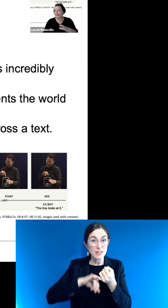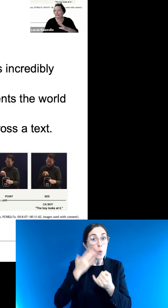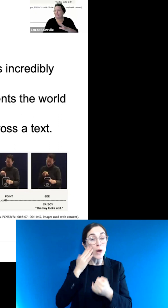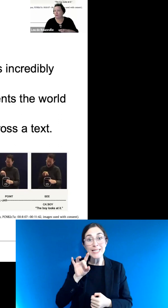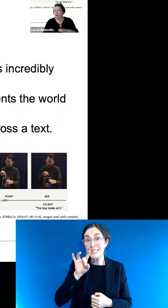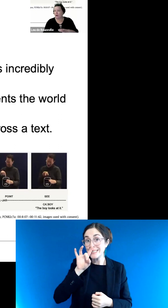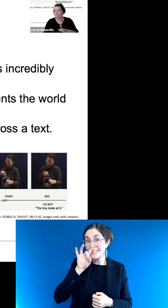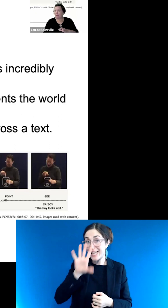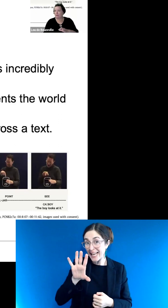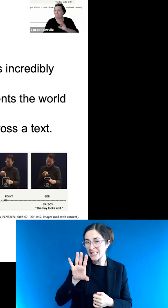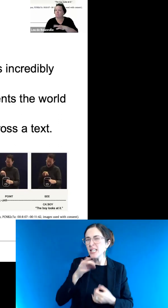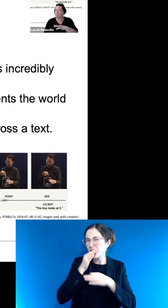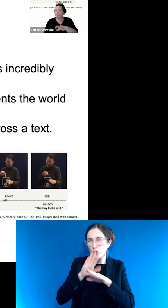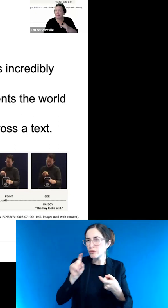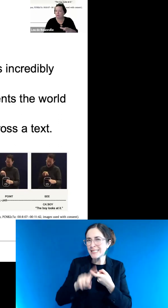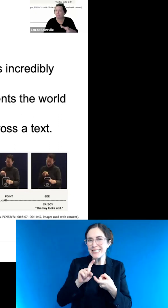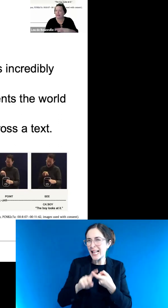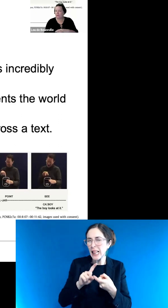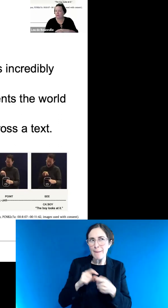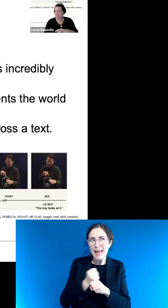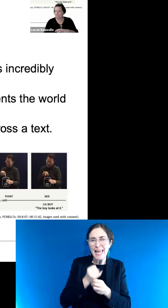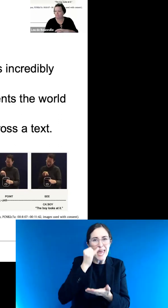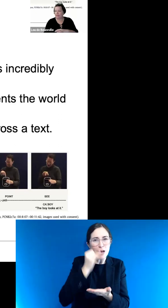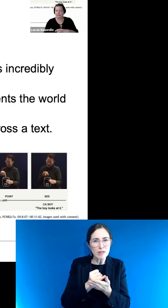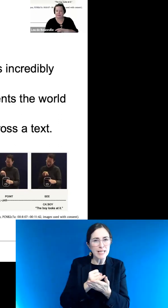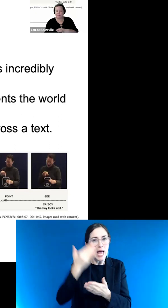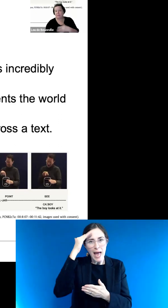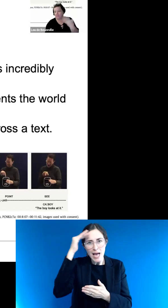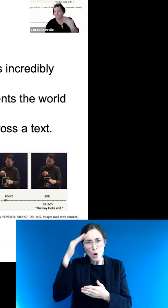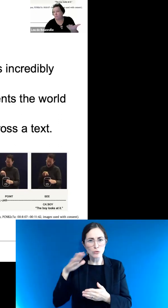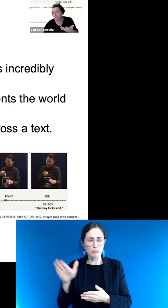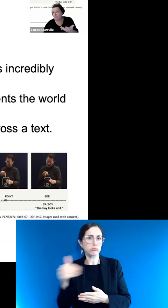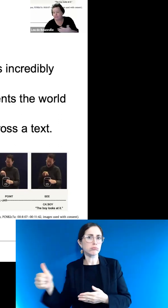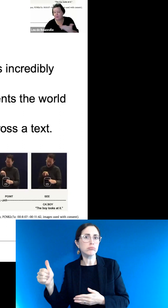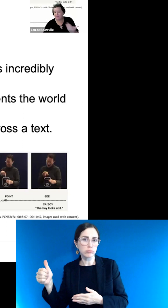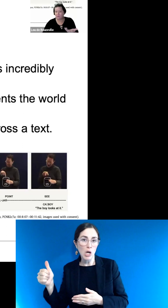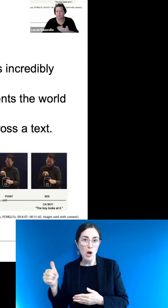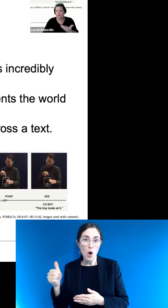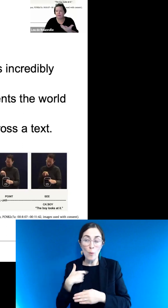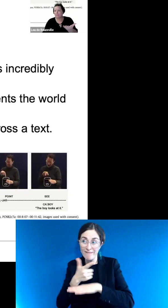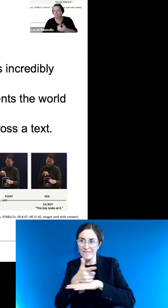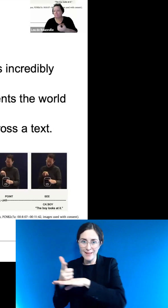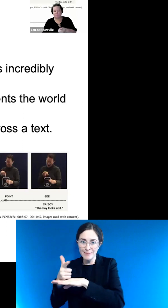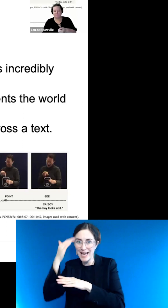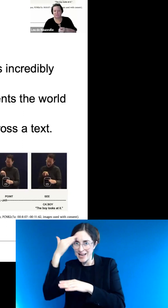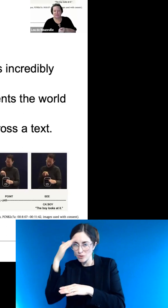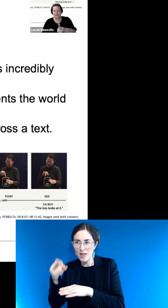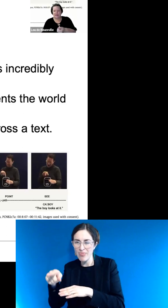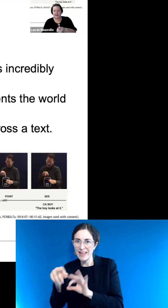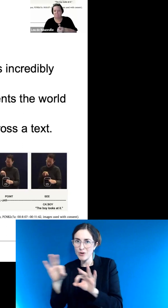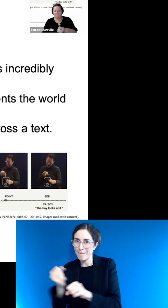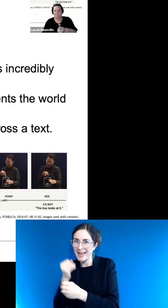weren't yet adult-like. They were still making errors that adults didn't make. And we filmed adults, that's how I know adults didn't make the